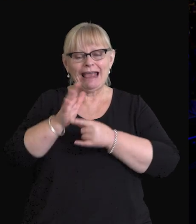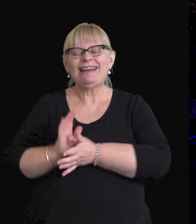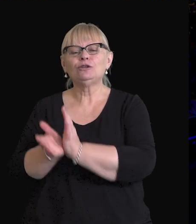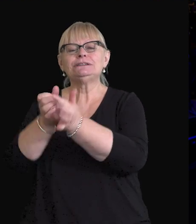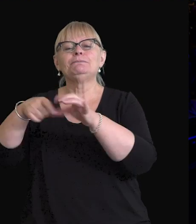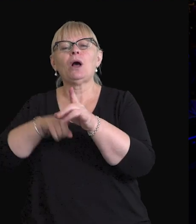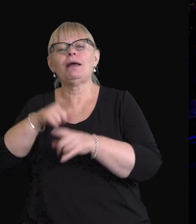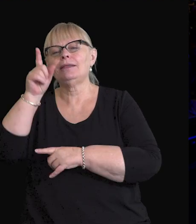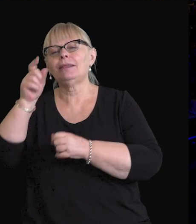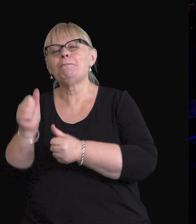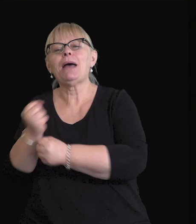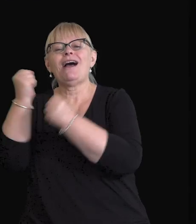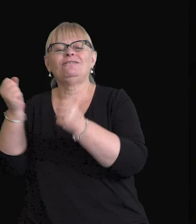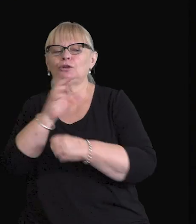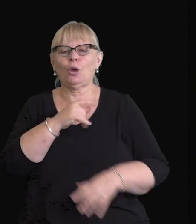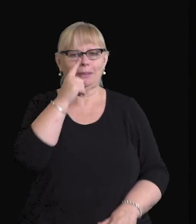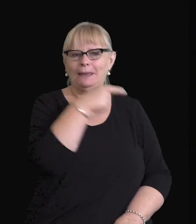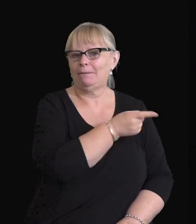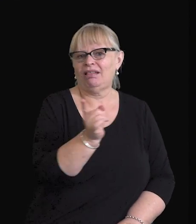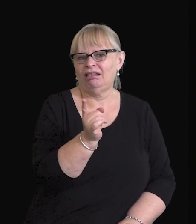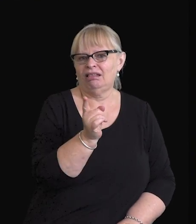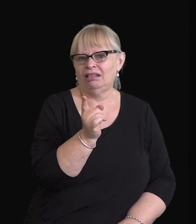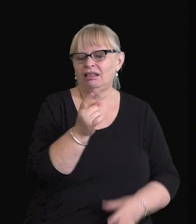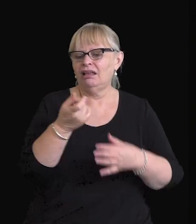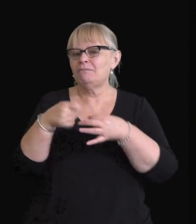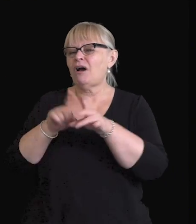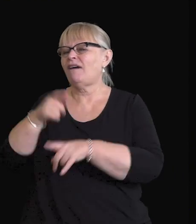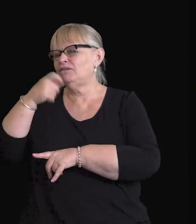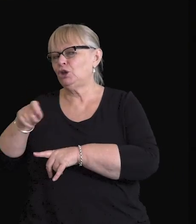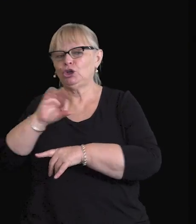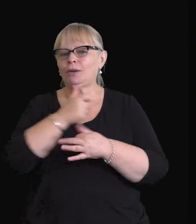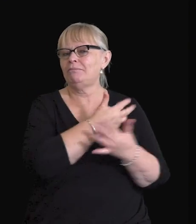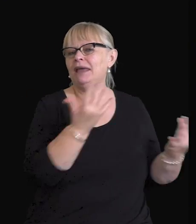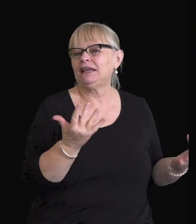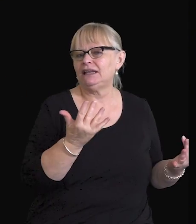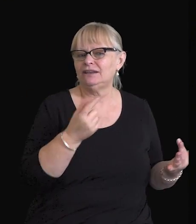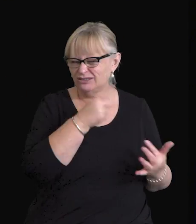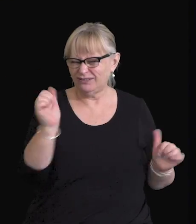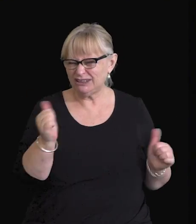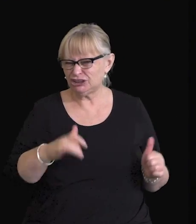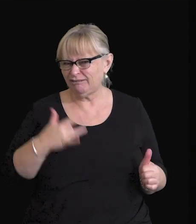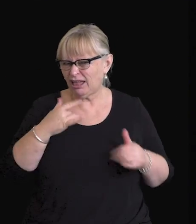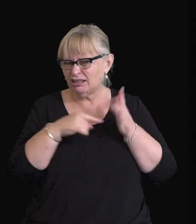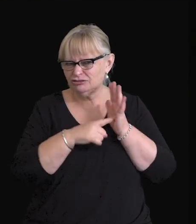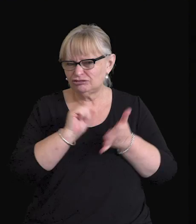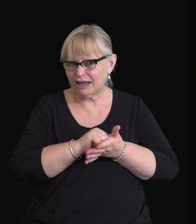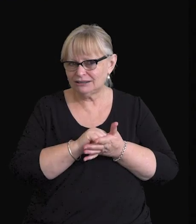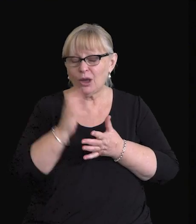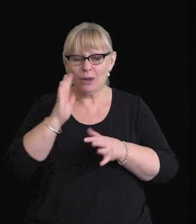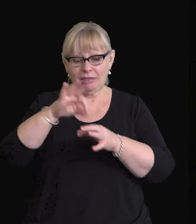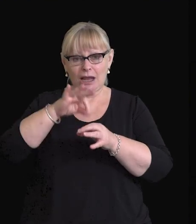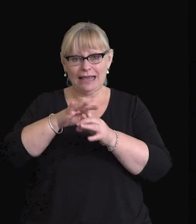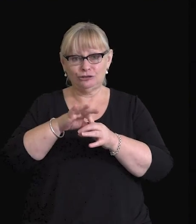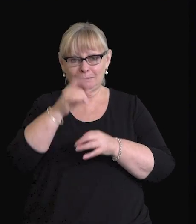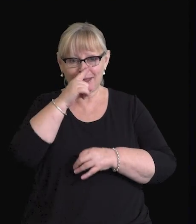the powerful than the people, by the few rather than the many. You've felt it when our